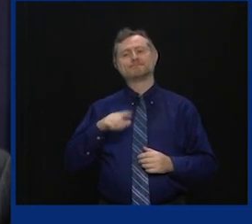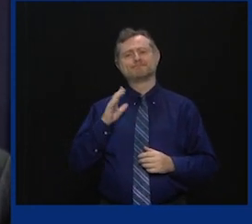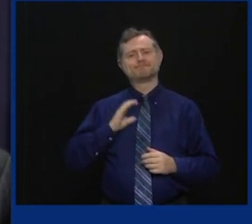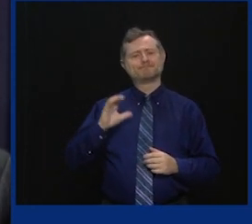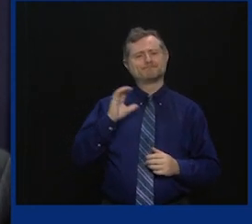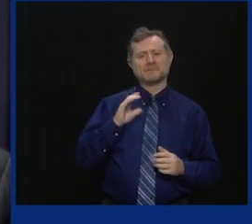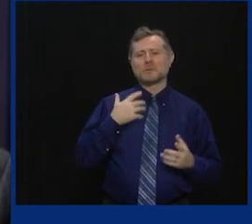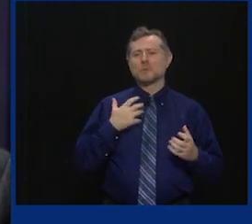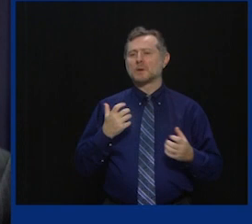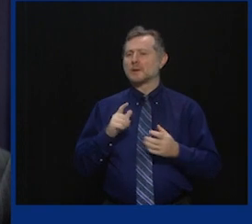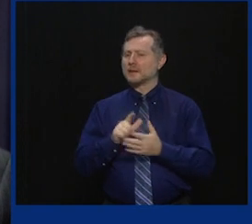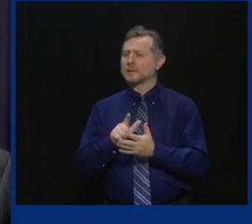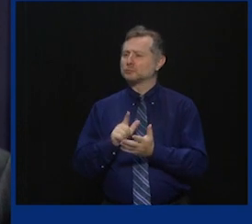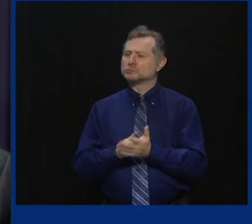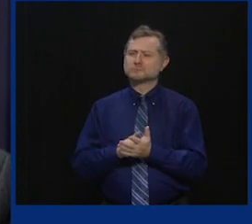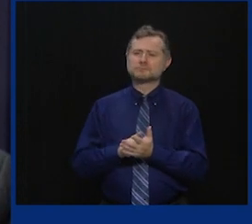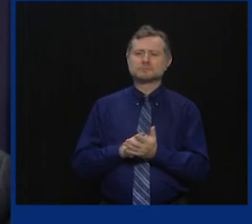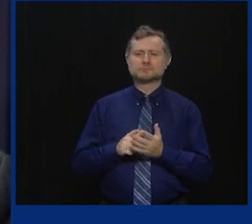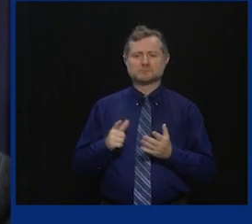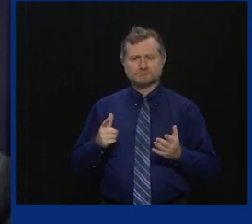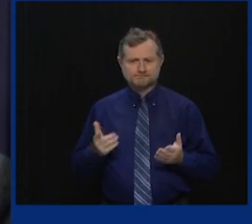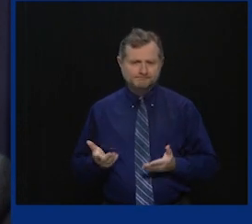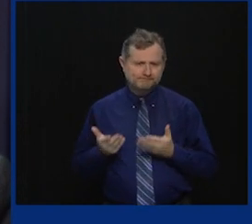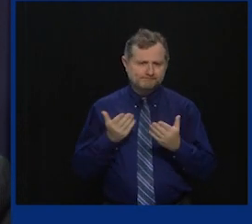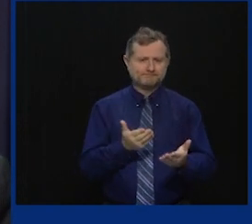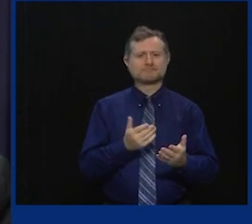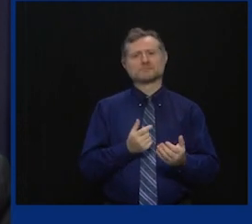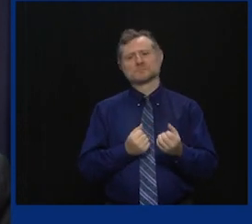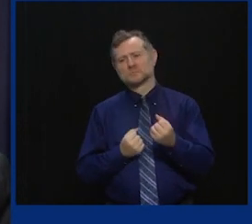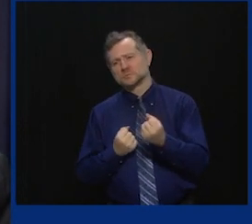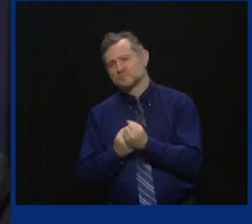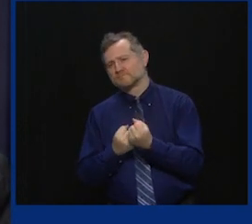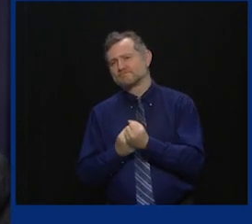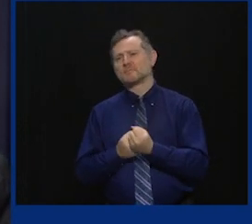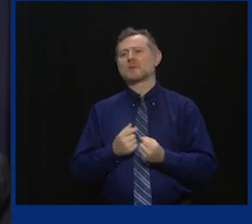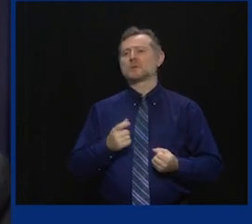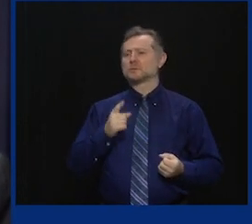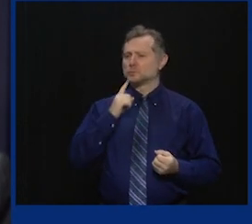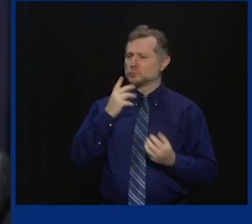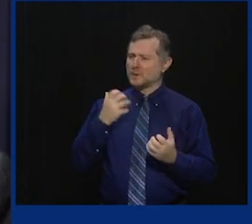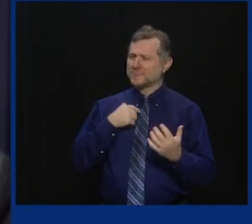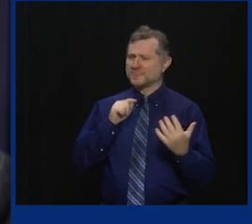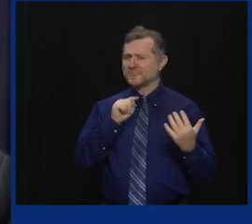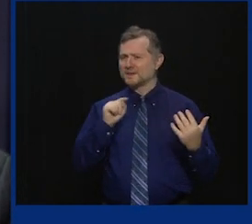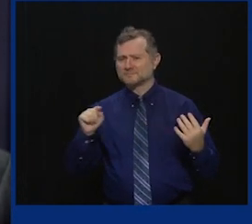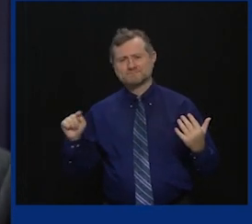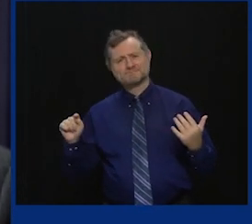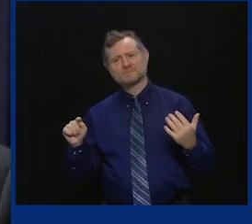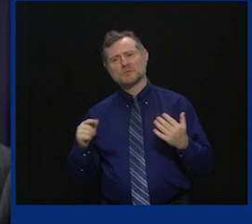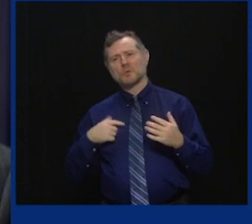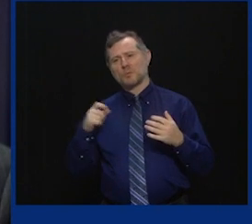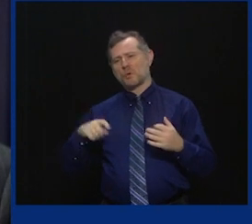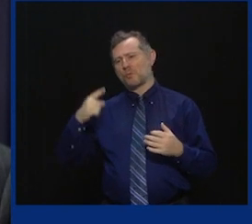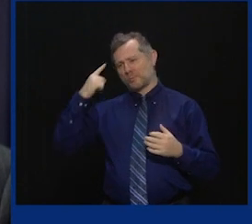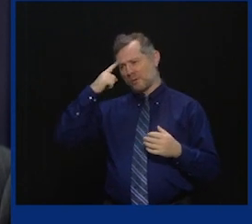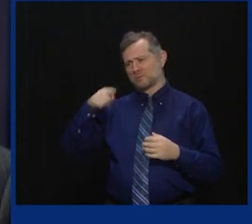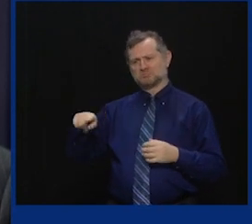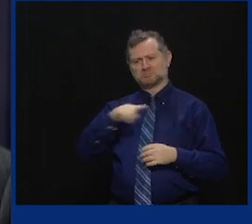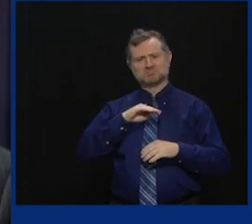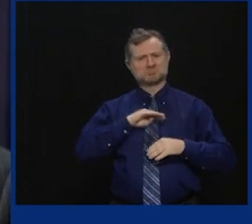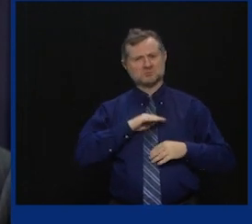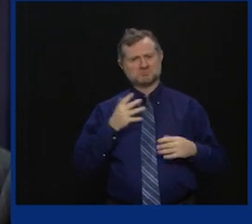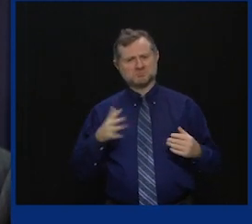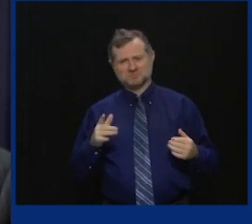I was very interested in legislation that I thought met these requirements. And I cannot tell